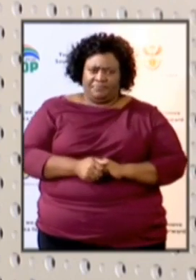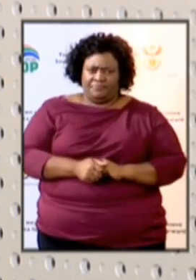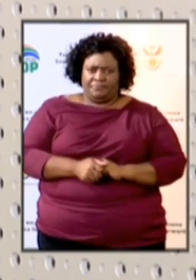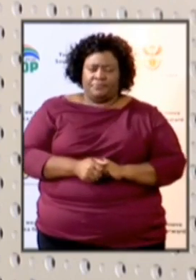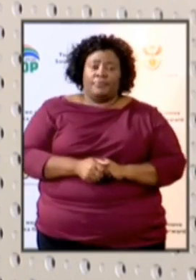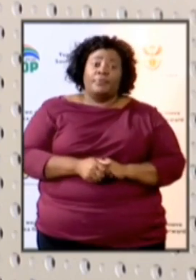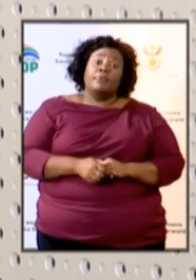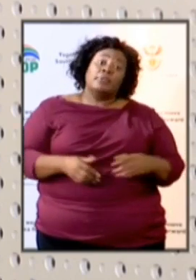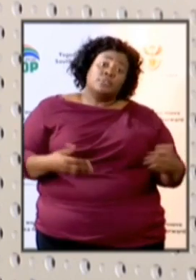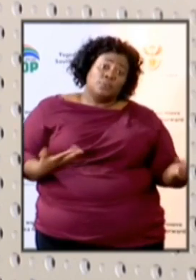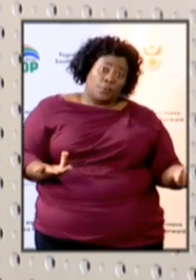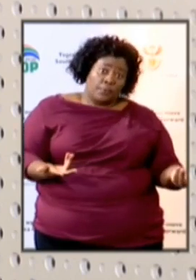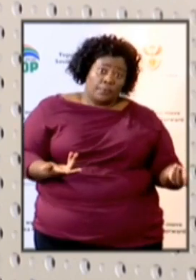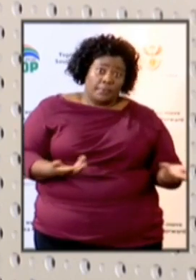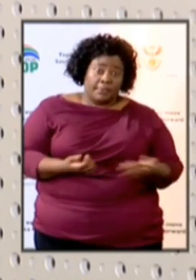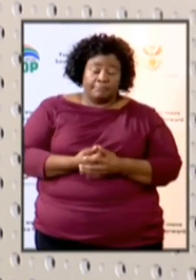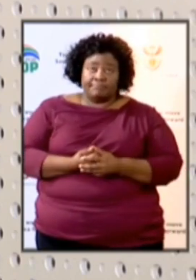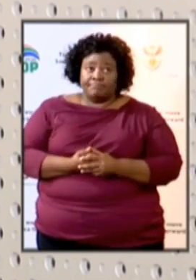So